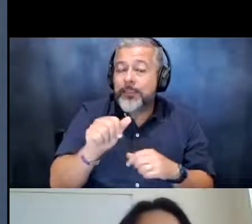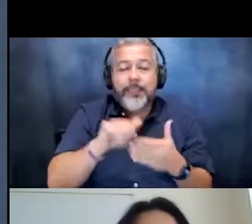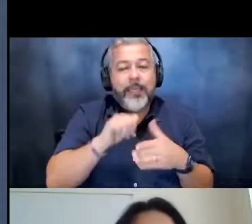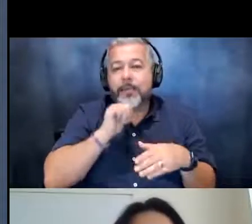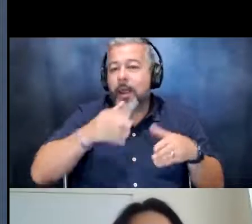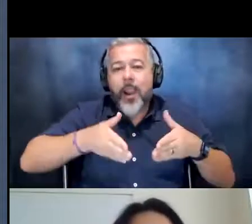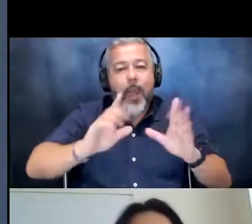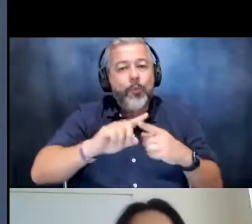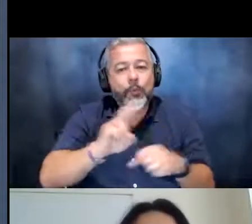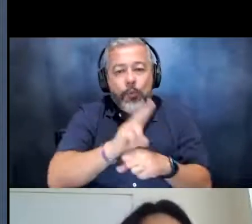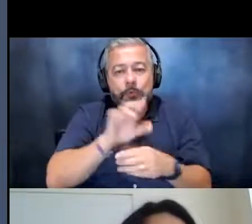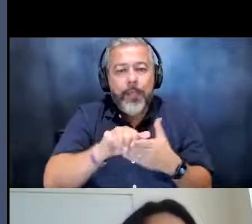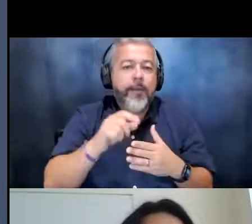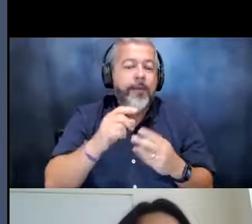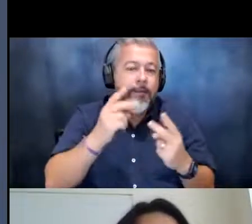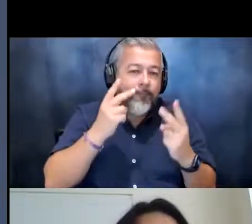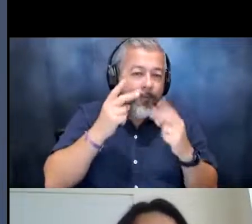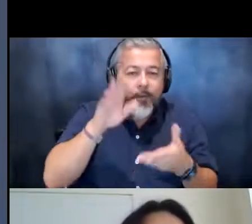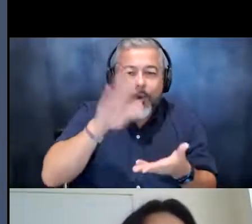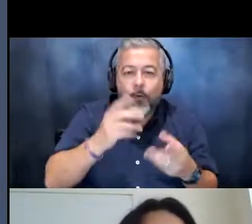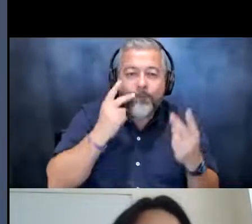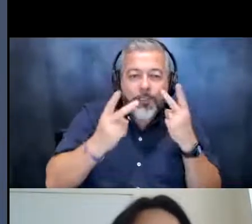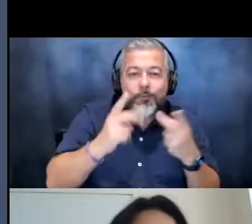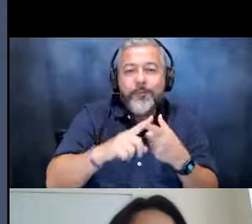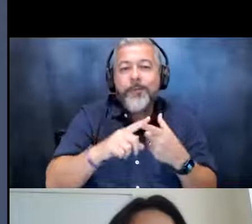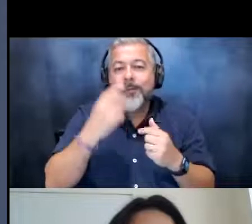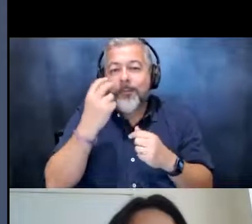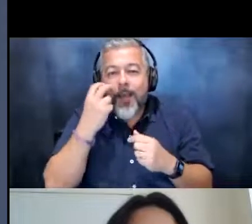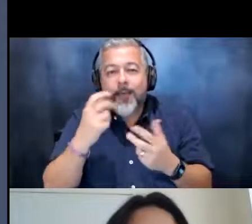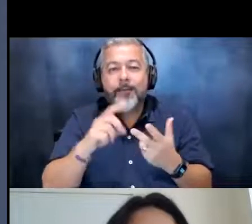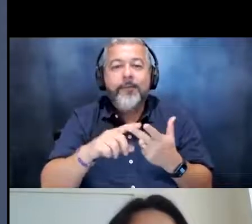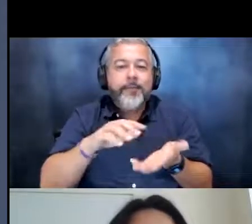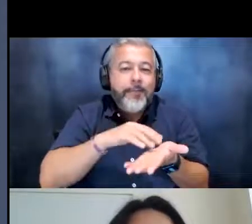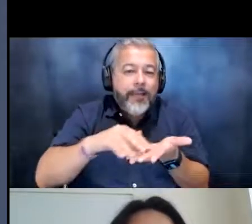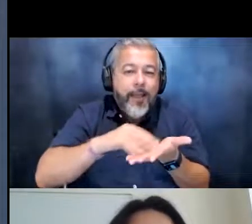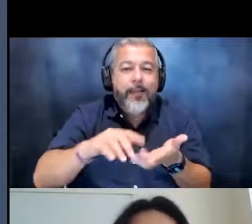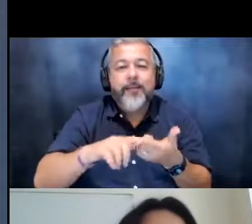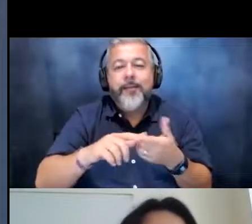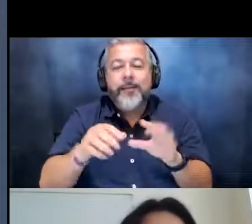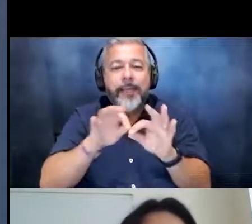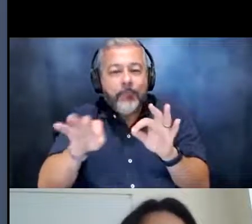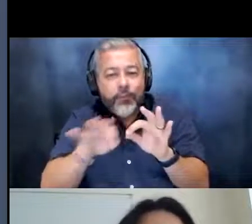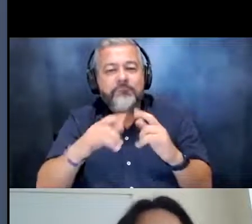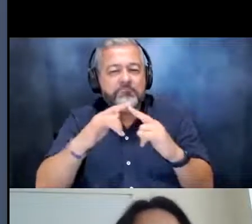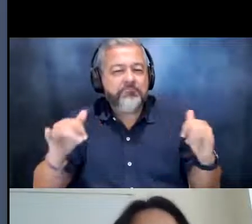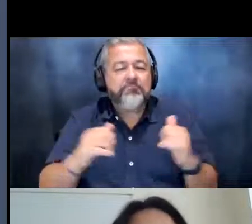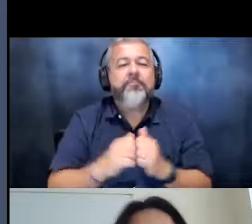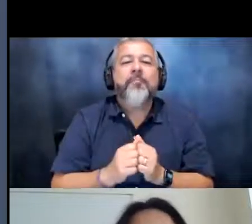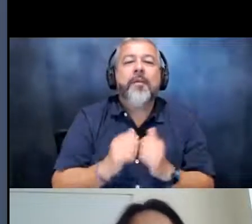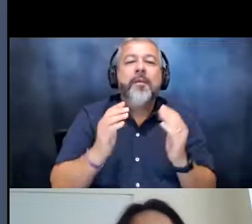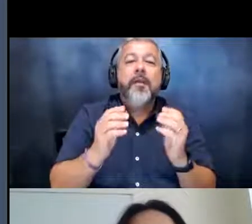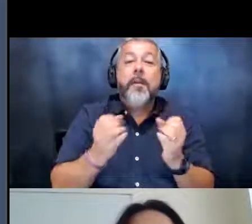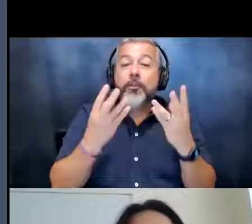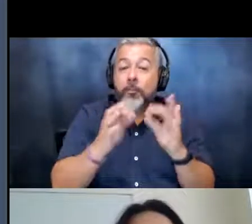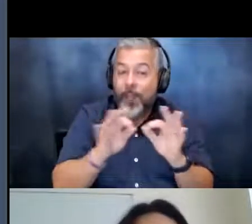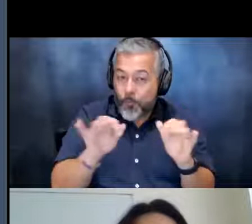captioning, multiple language, and just general access. Our next question is, how can